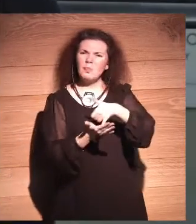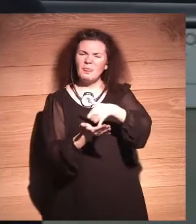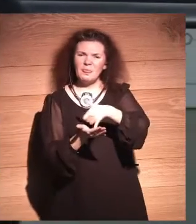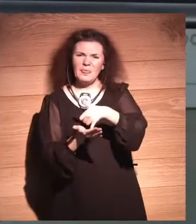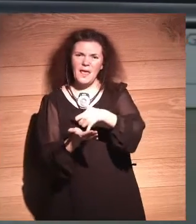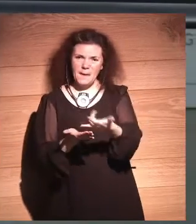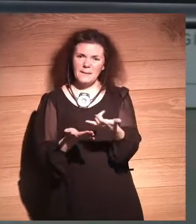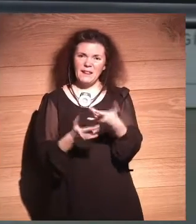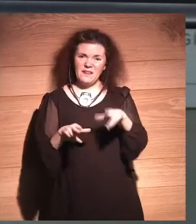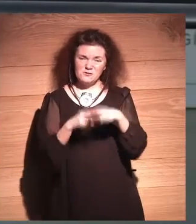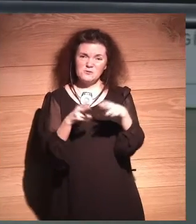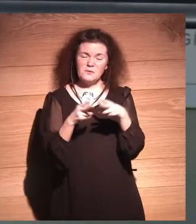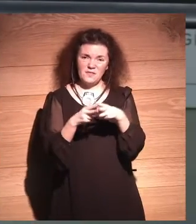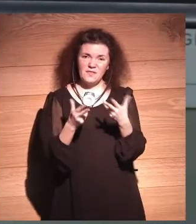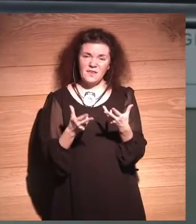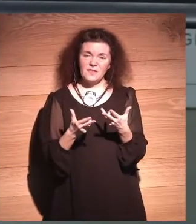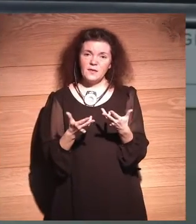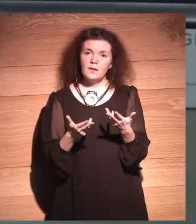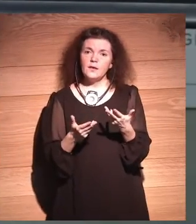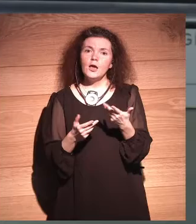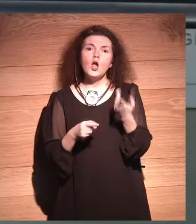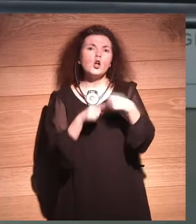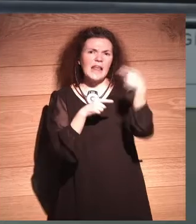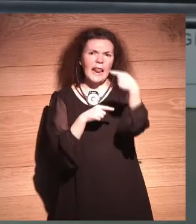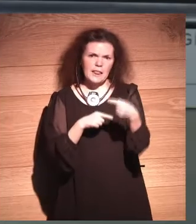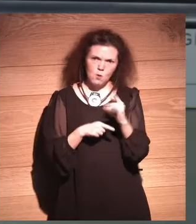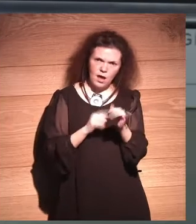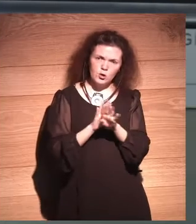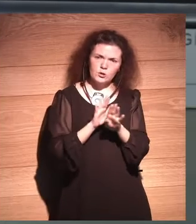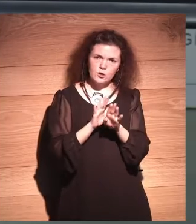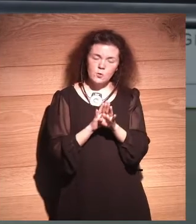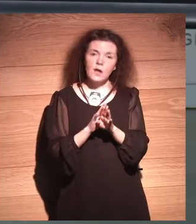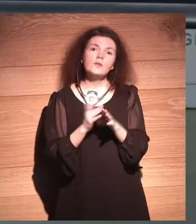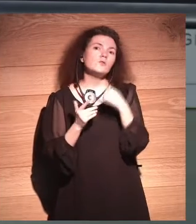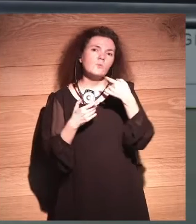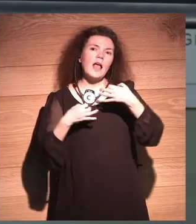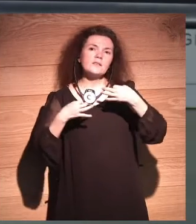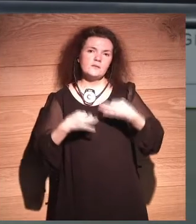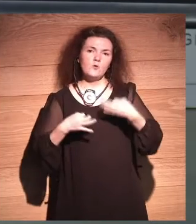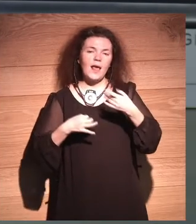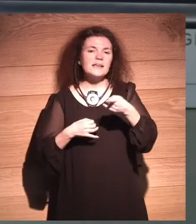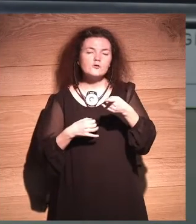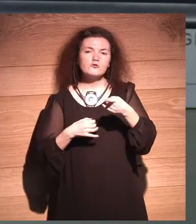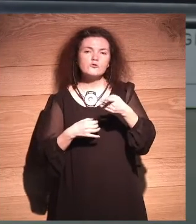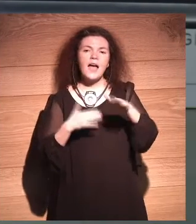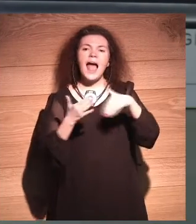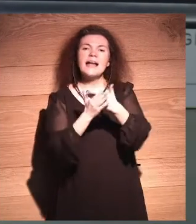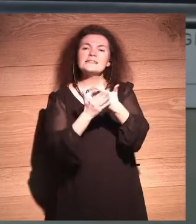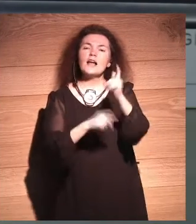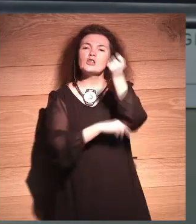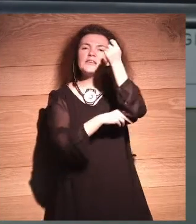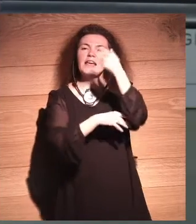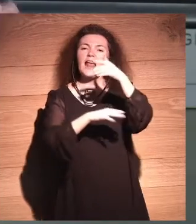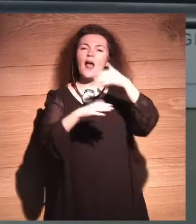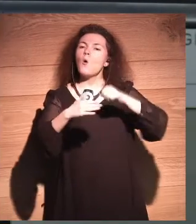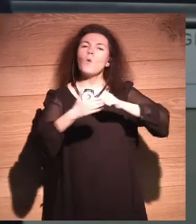us a few more negatives, and I promise what's coming is a happy ending, I hope, in this story. But we have a long